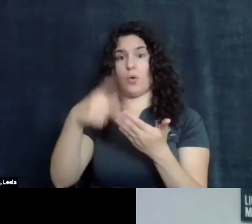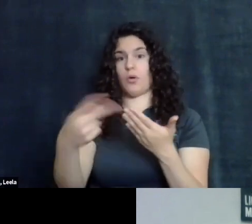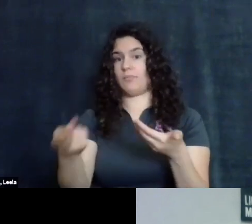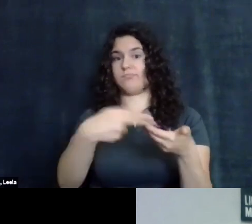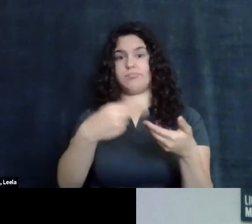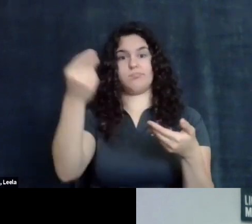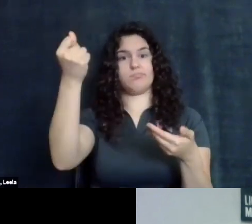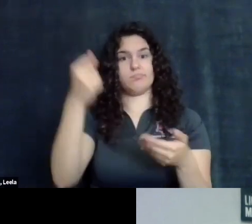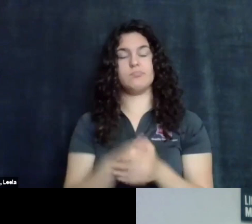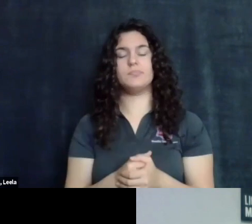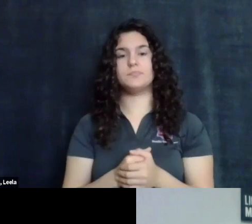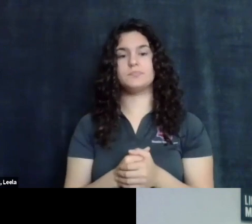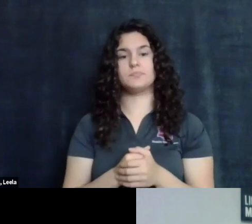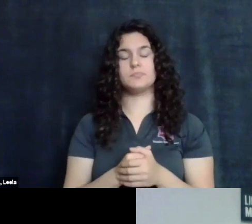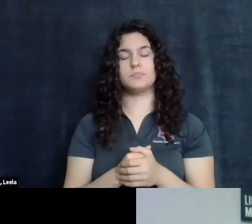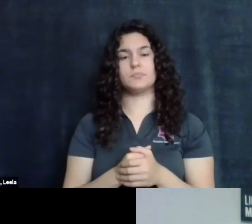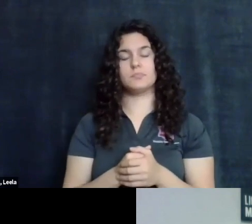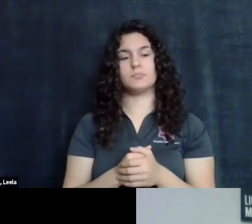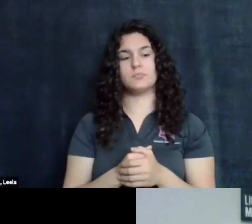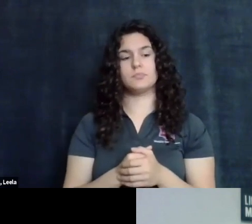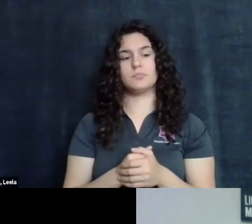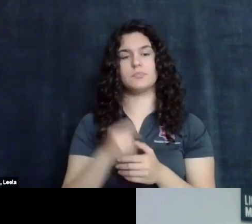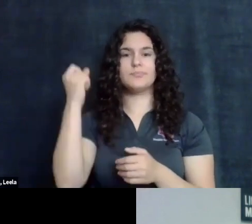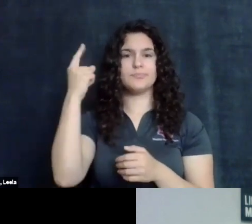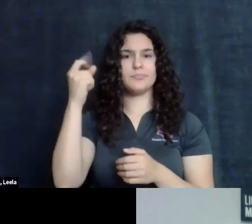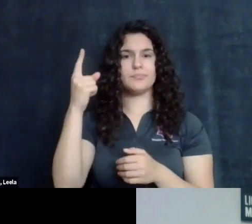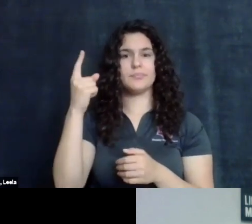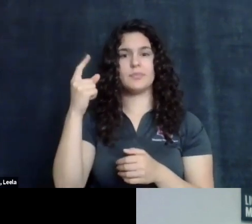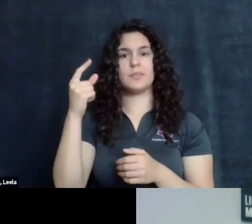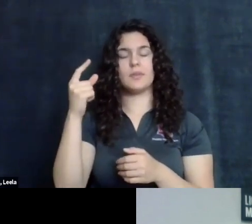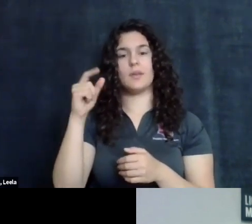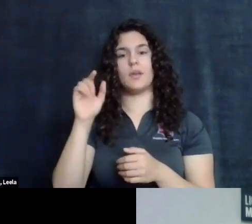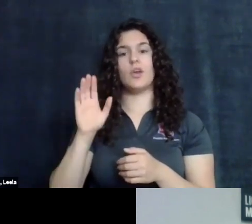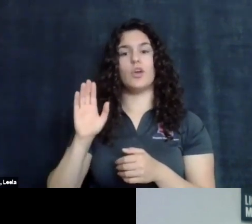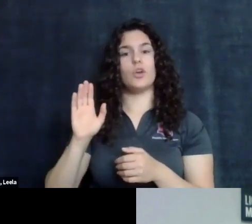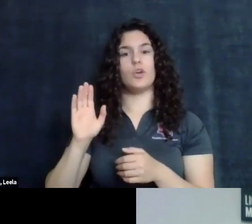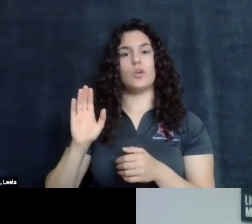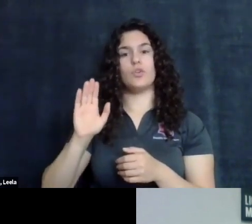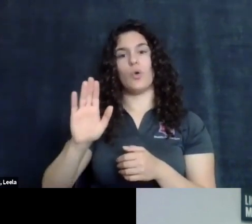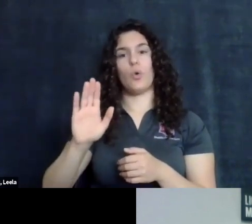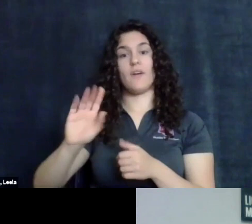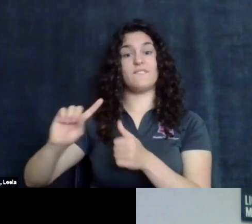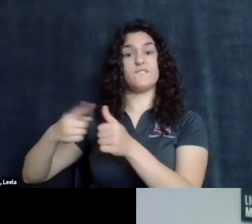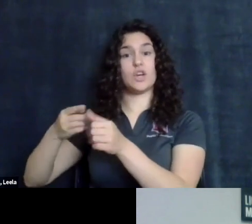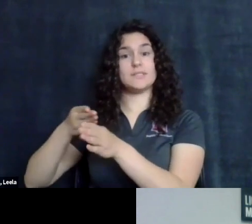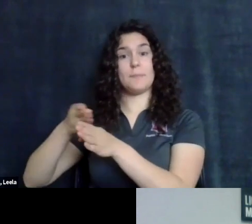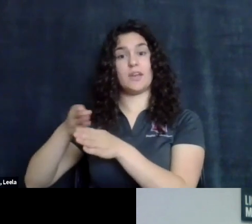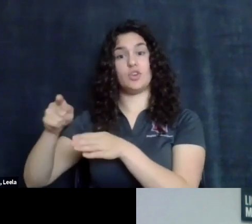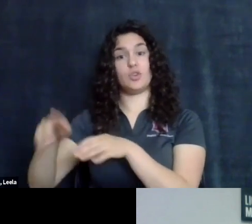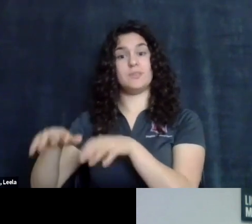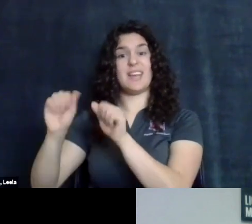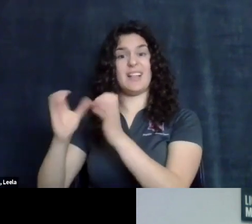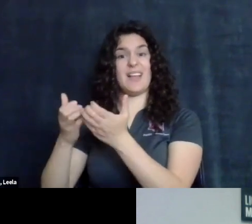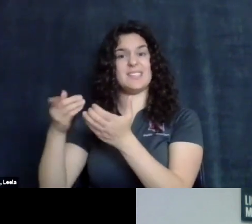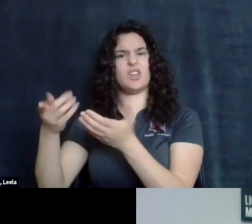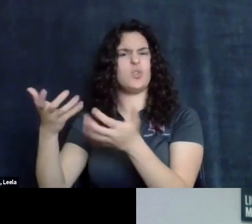change your major when it's too late, because you already taken some classes in your your first major, and you don't want to